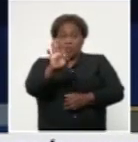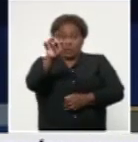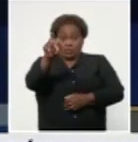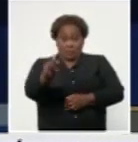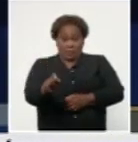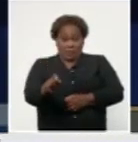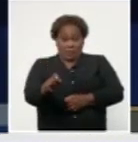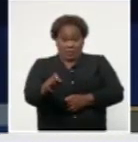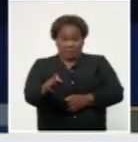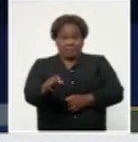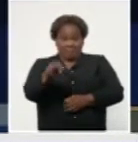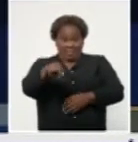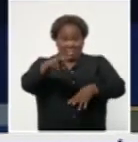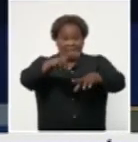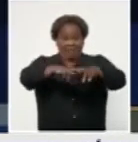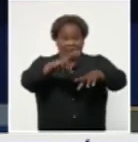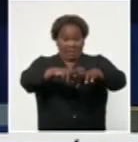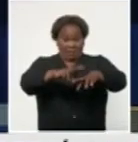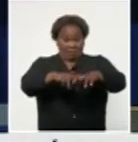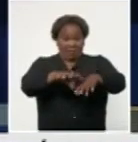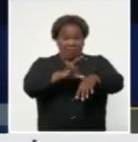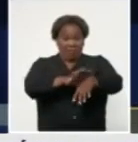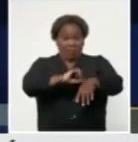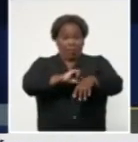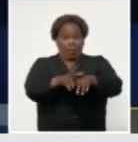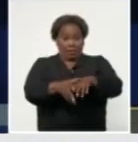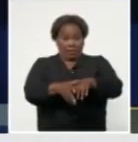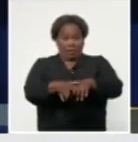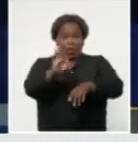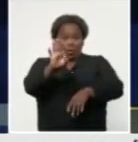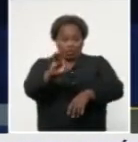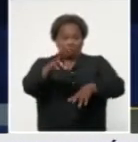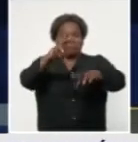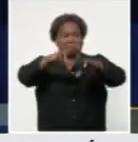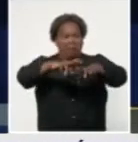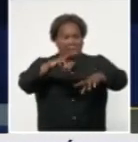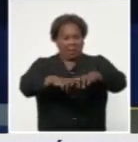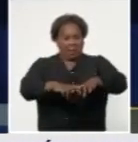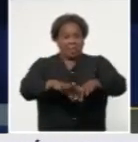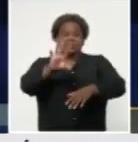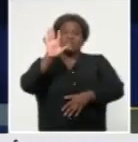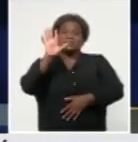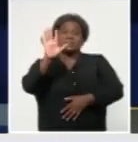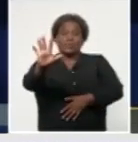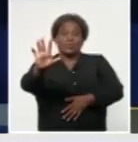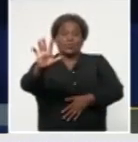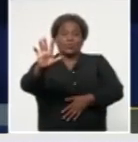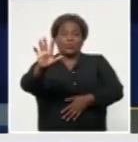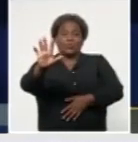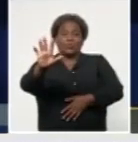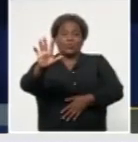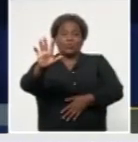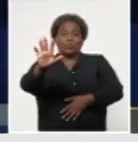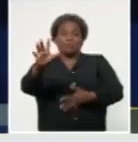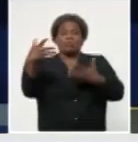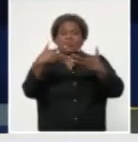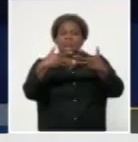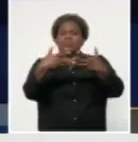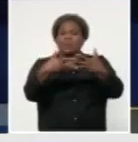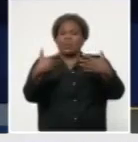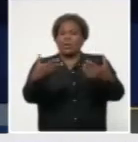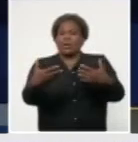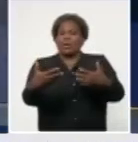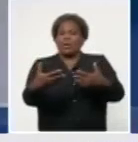an outbreak identified in the Abel Santa Maria health community in the Cerro